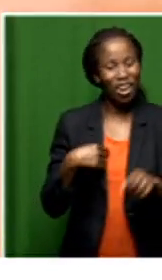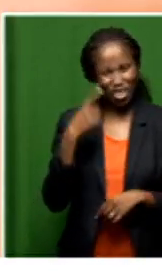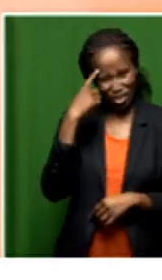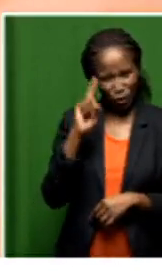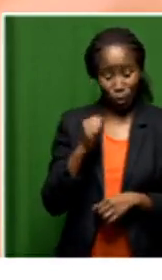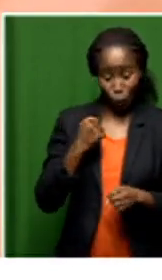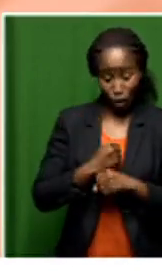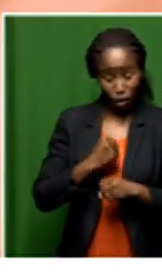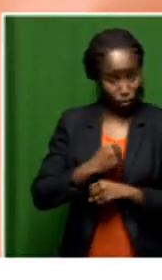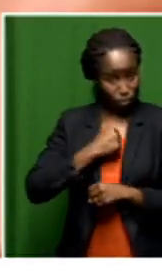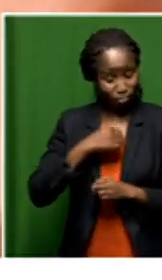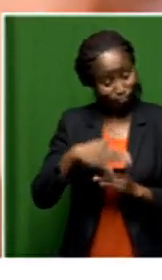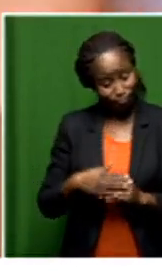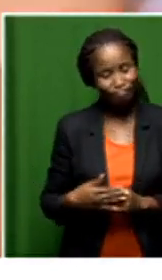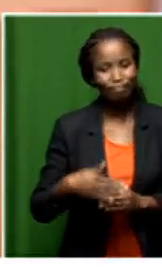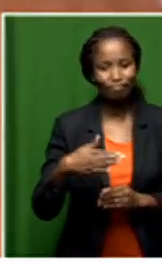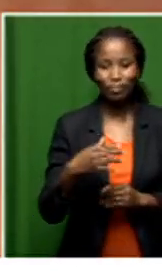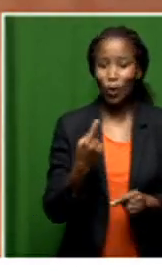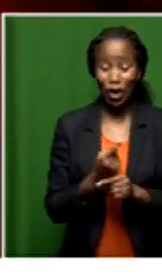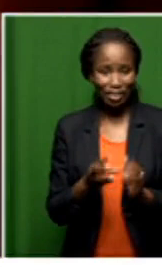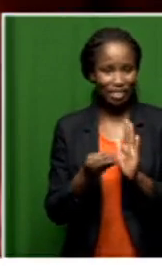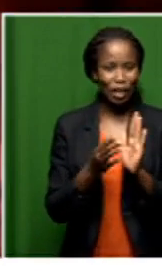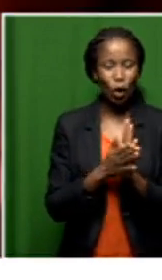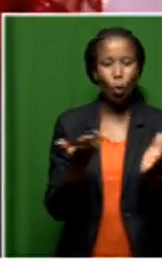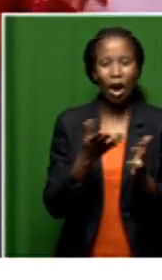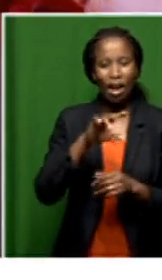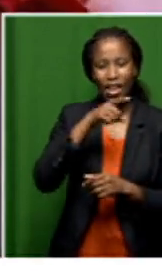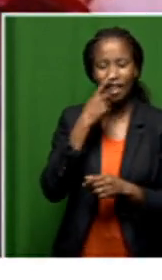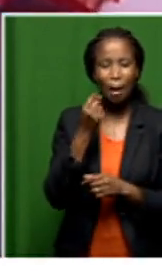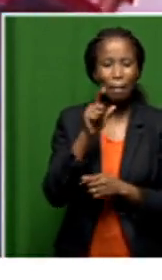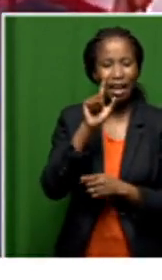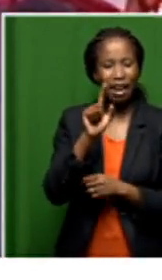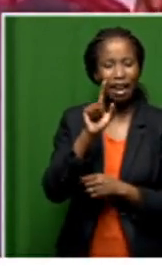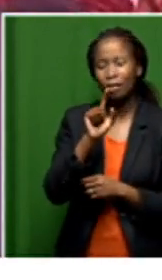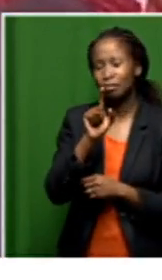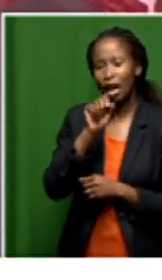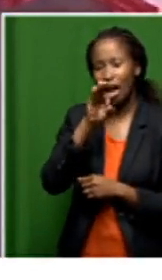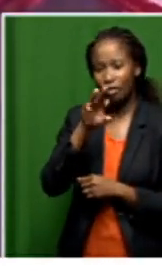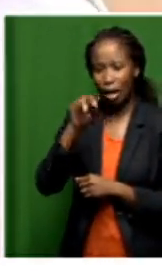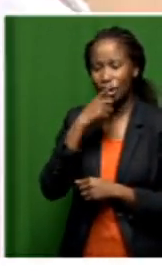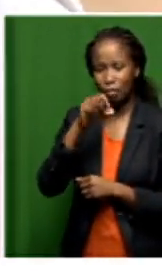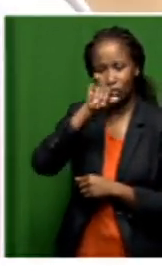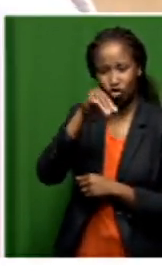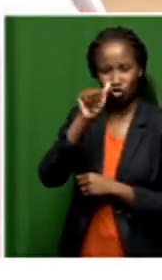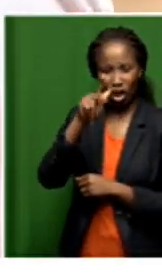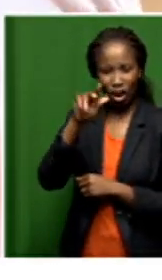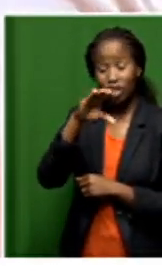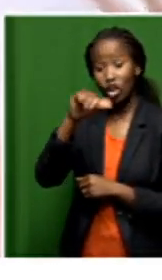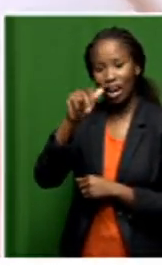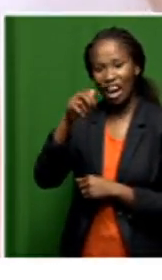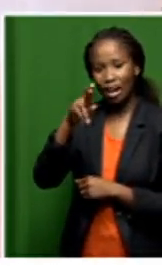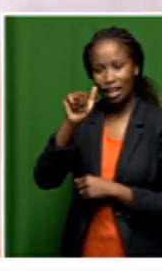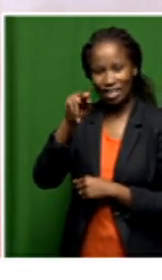has definitely been becoming #1 on the Jacaranda Top 20 SA. That definitely made me so happy, and